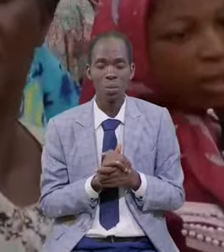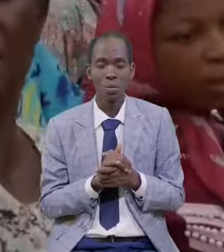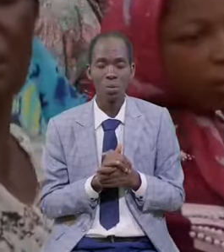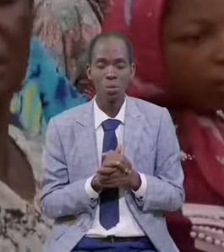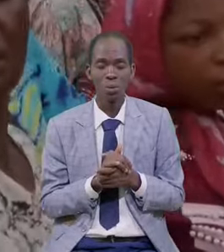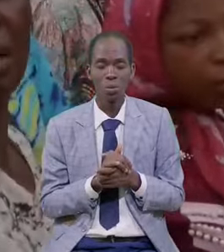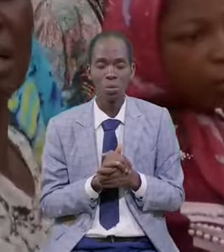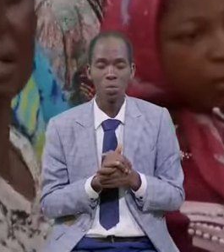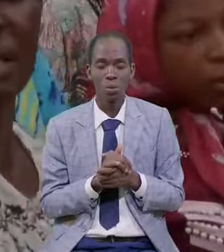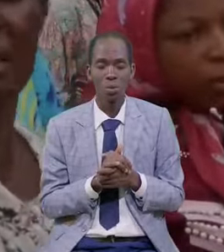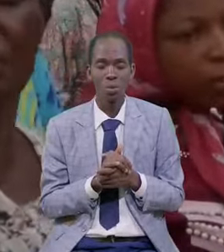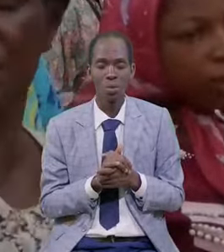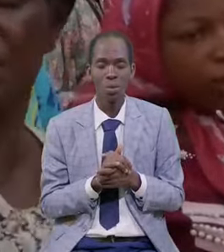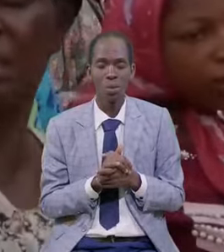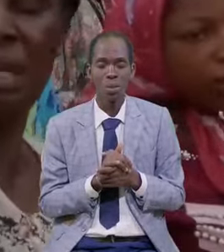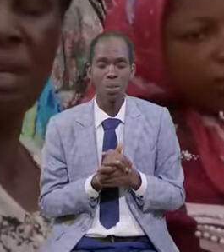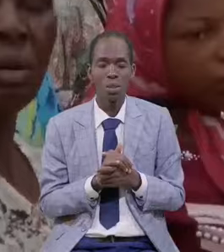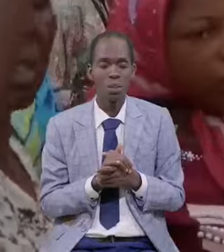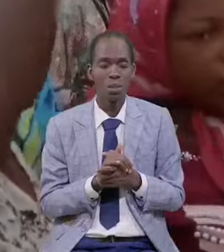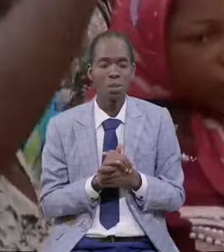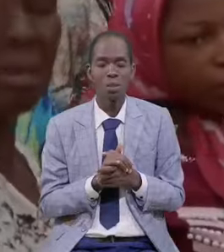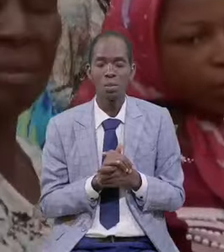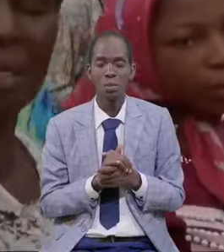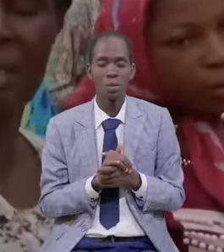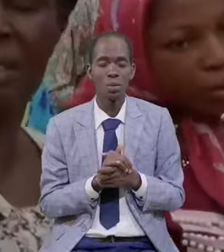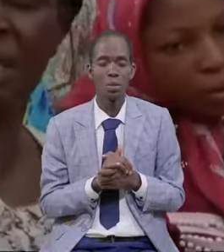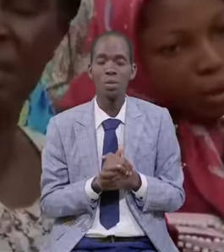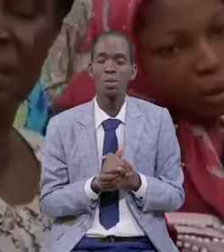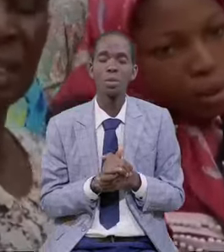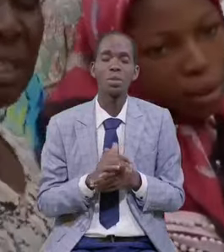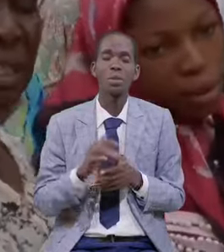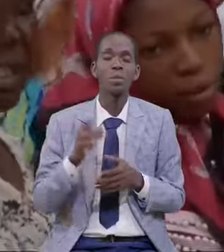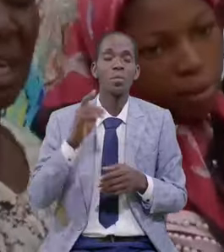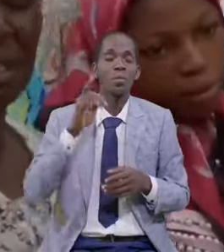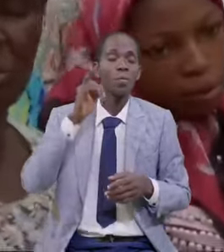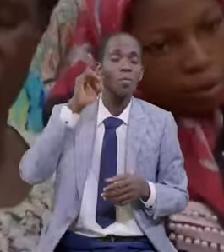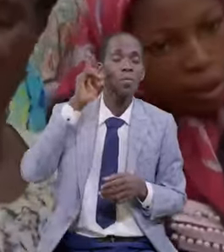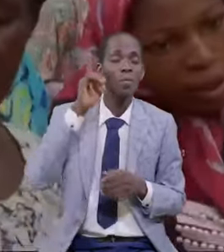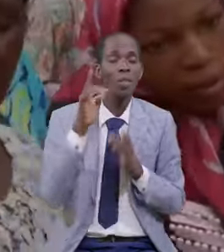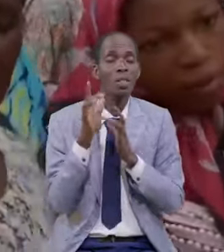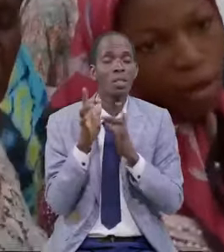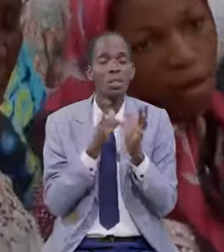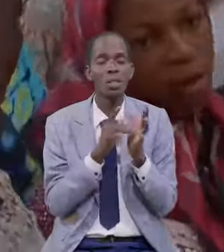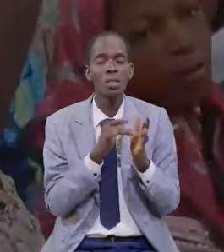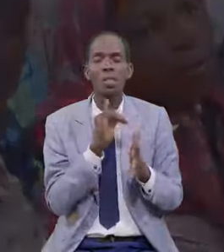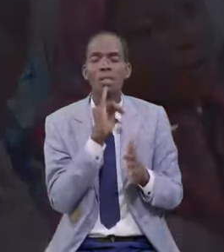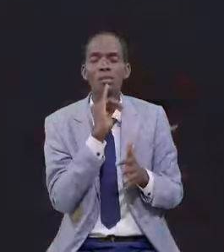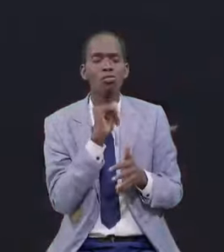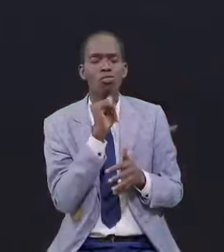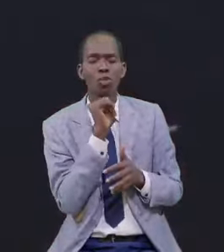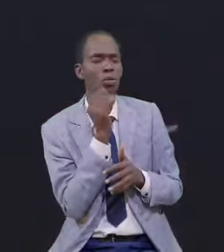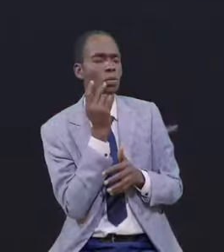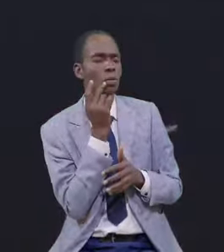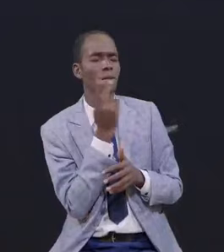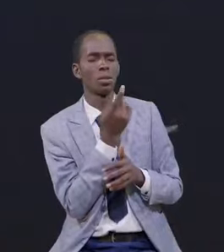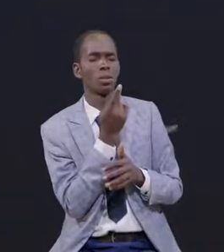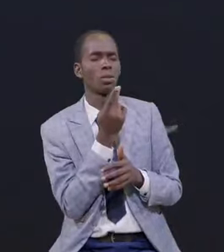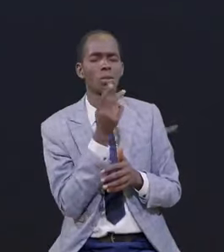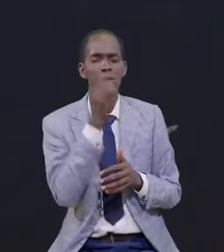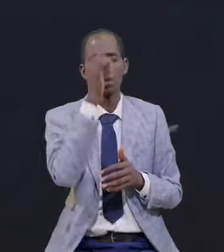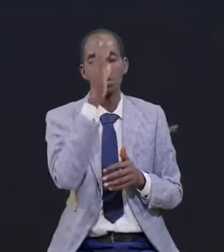pray he is the invisible that's made visible to surrender